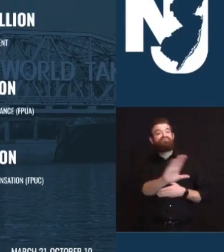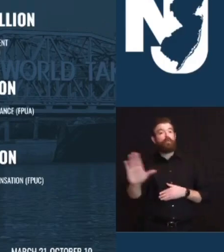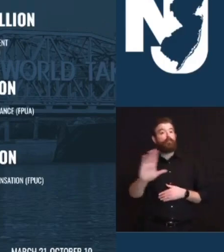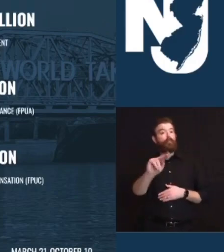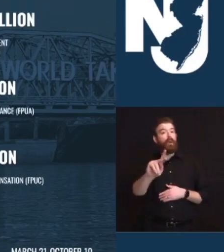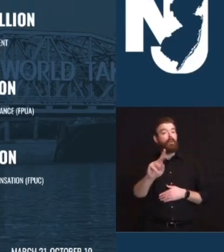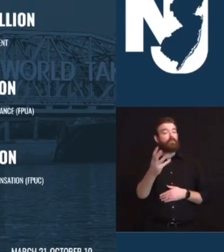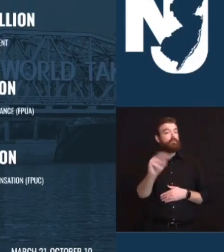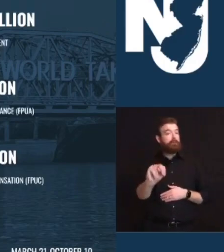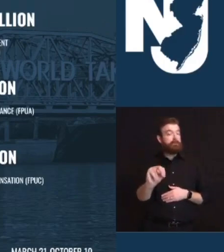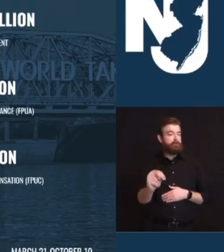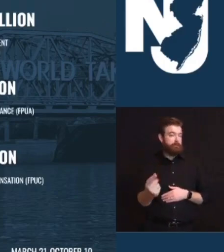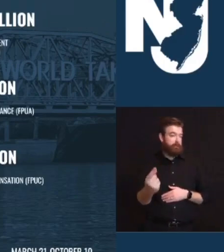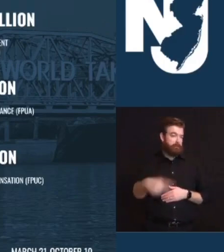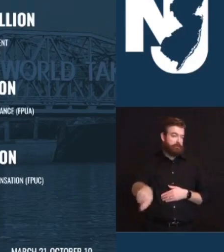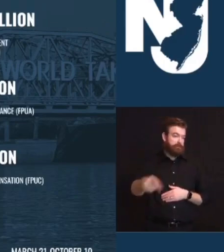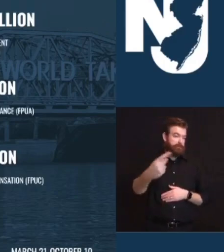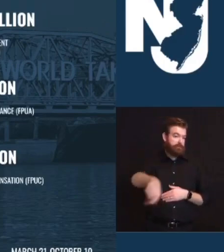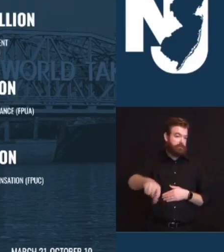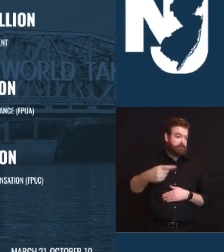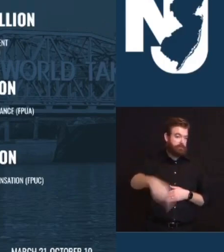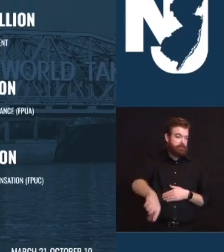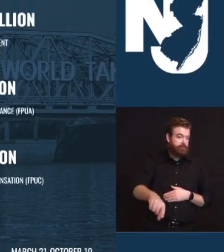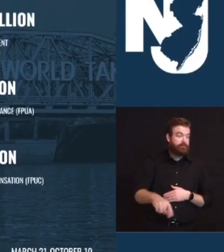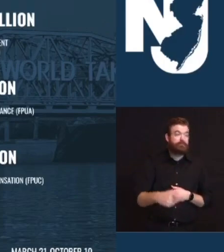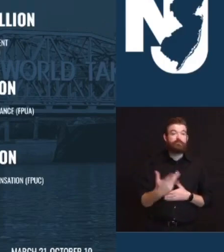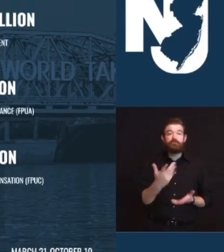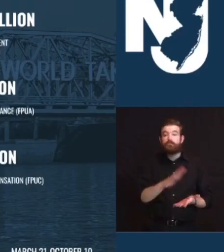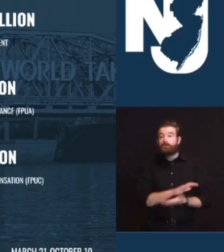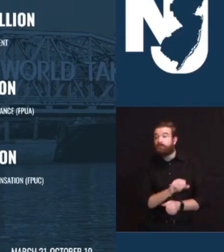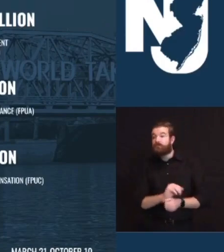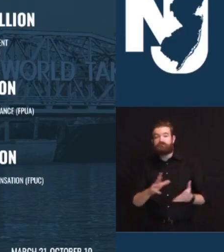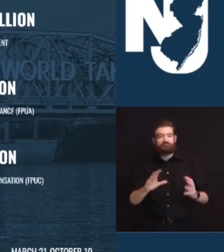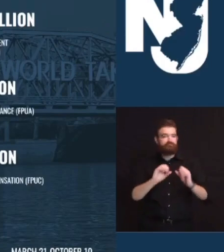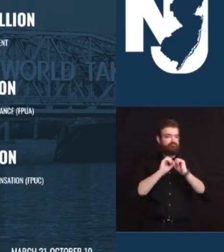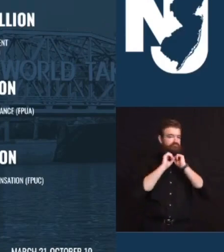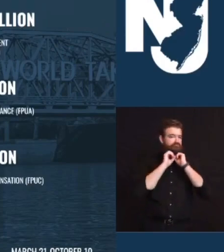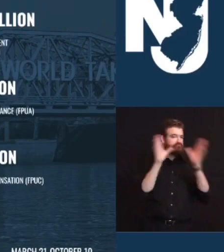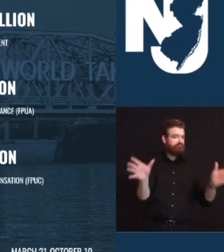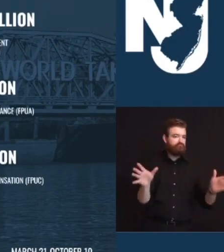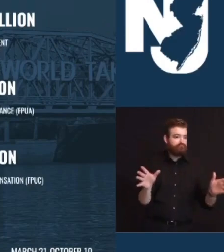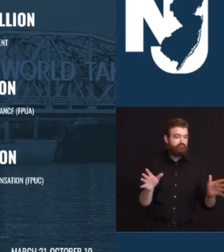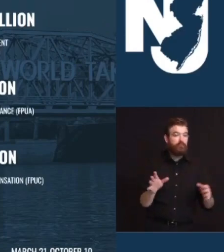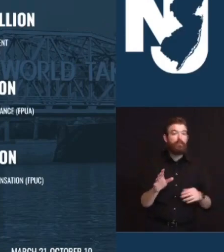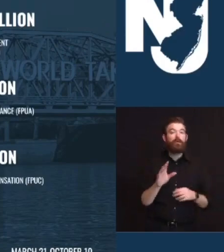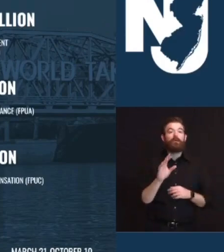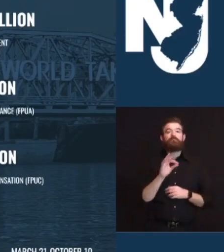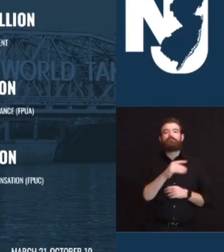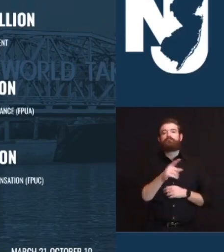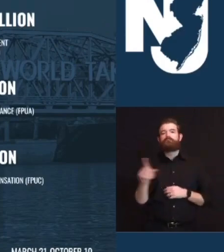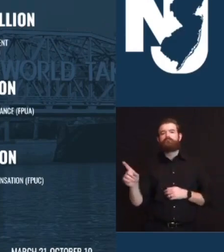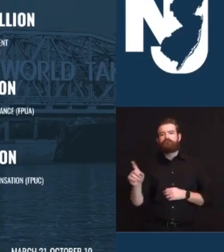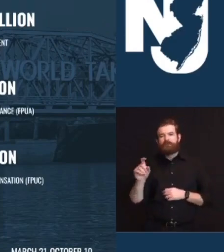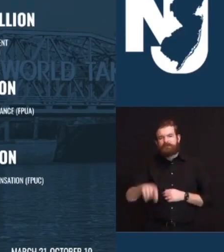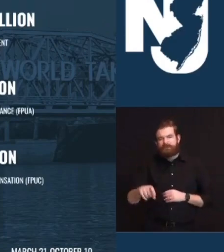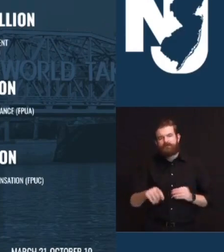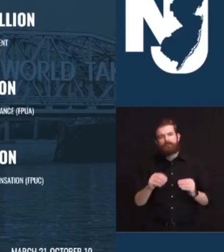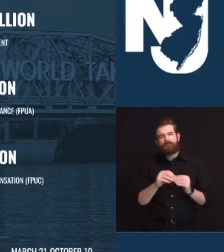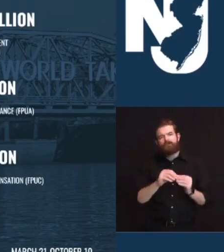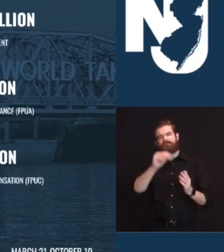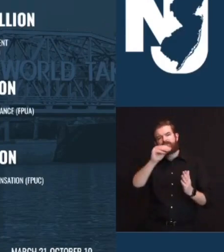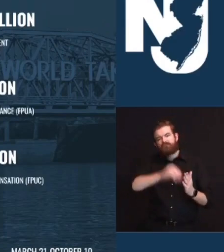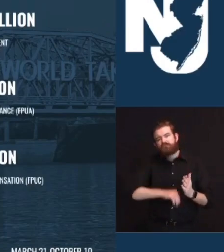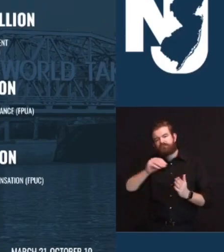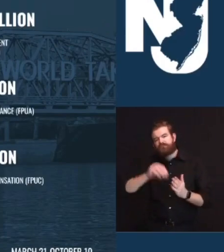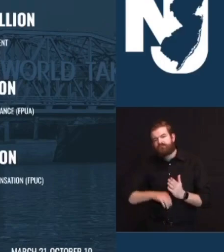funds, and those who do have to take additional action have been notified by the email and text from the department